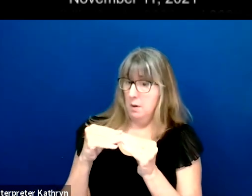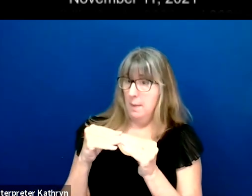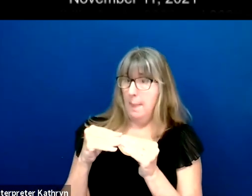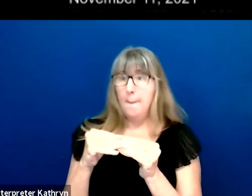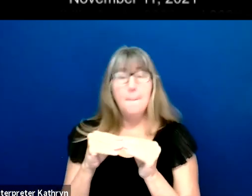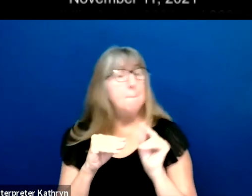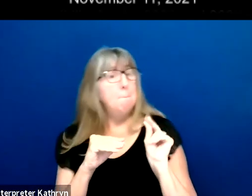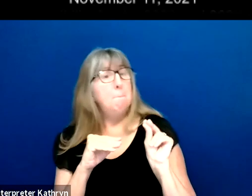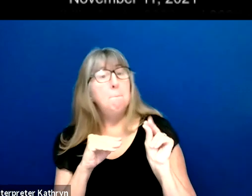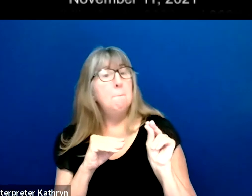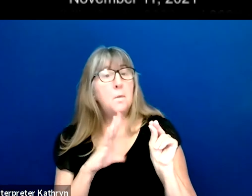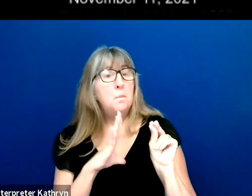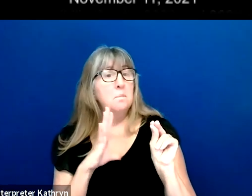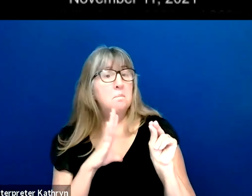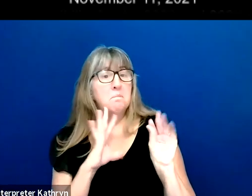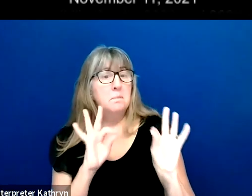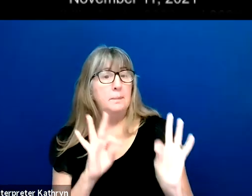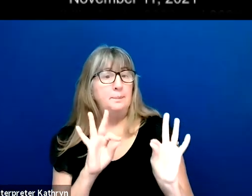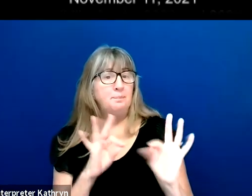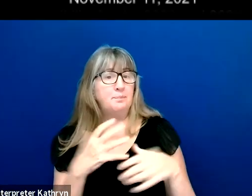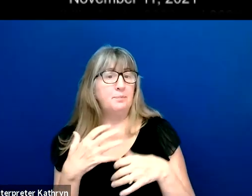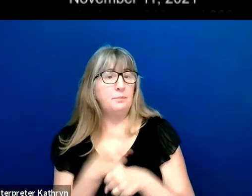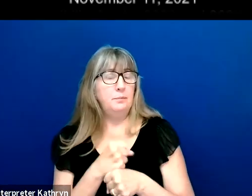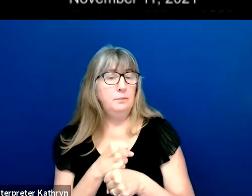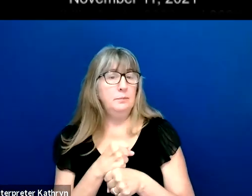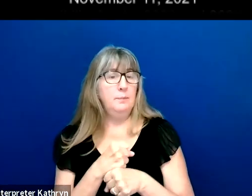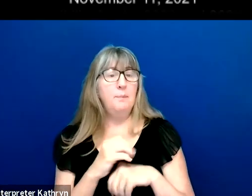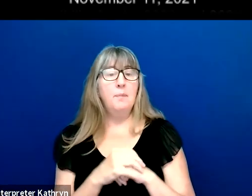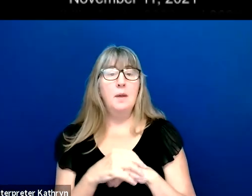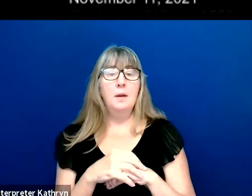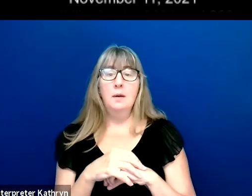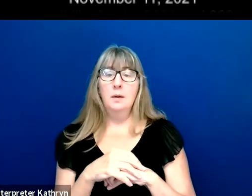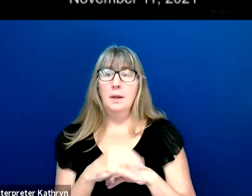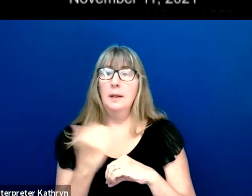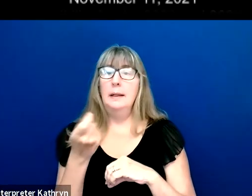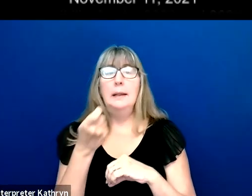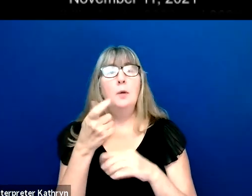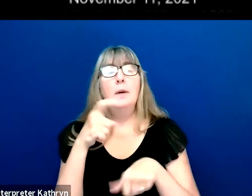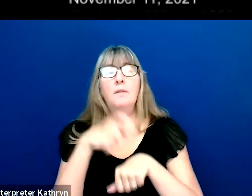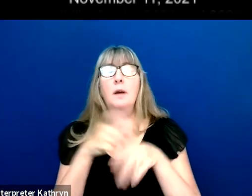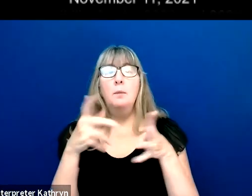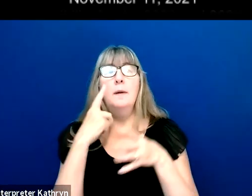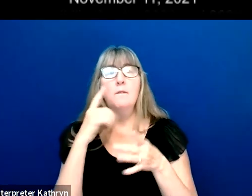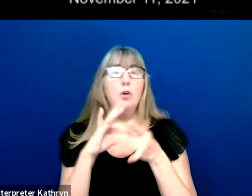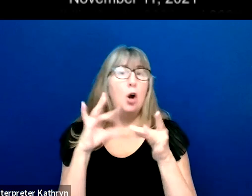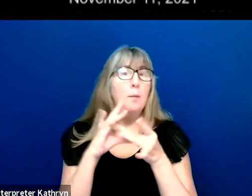No, I think that's a great summary of the slide, and we have a bit of time for comments and